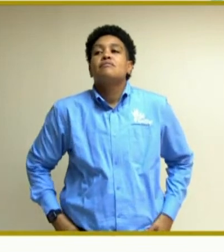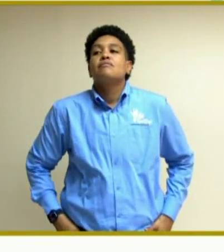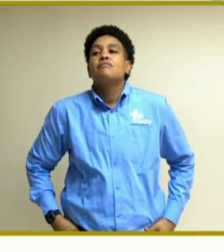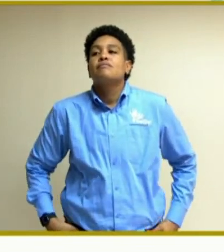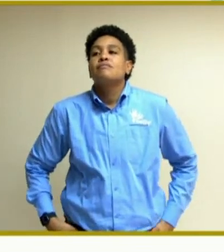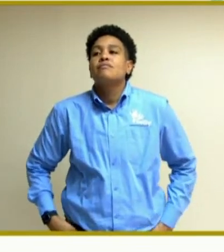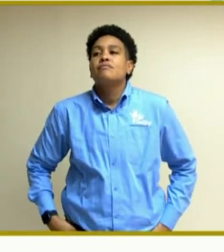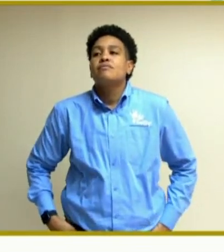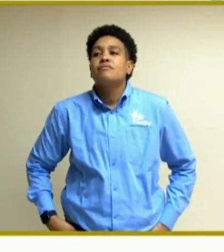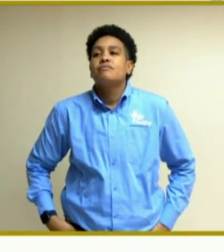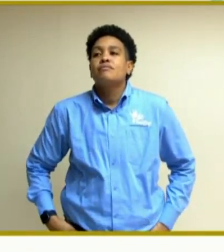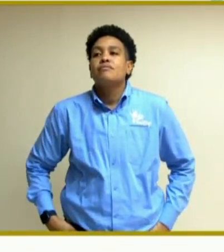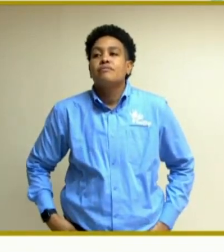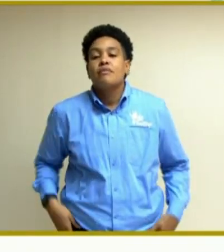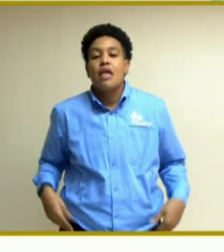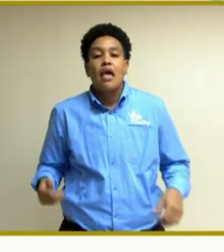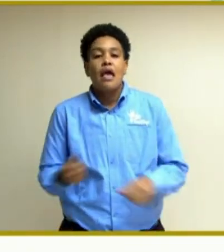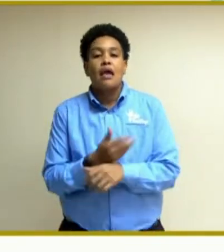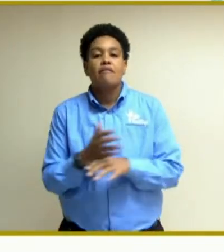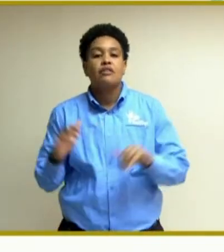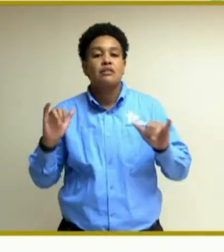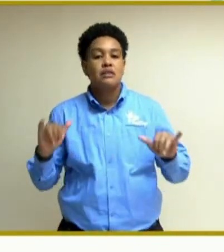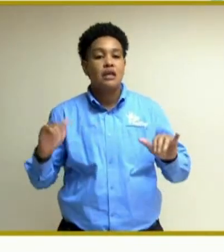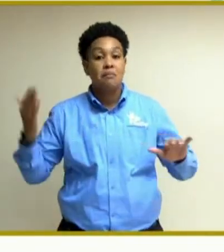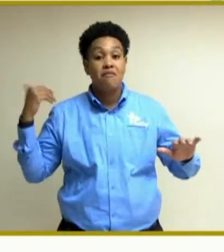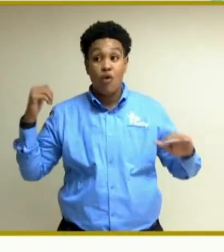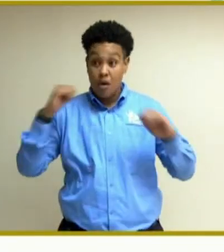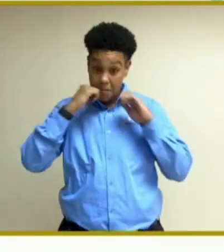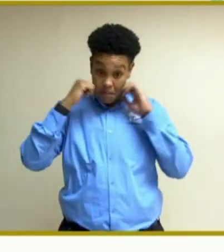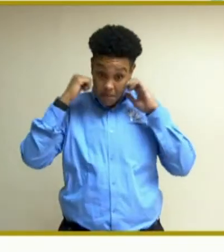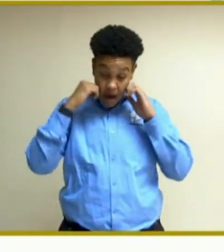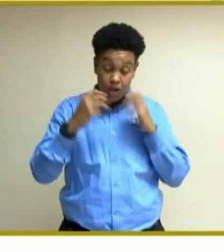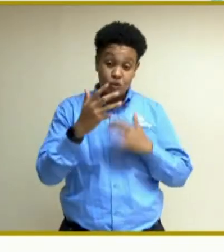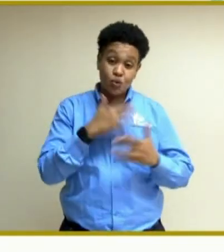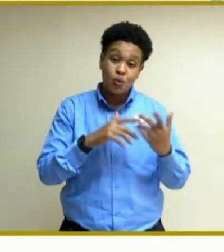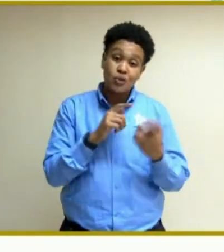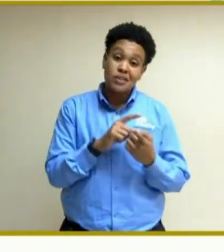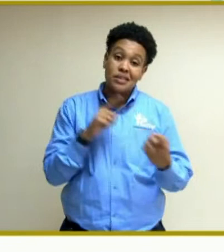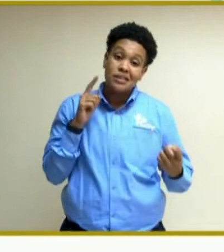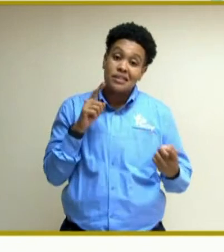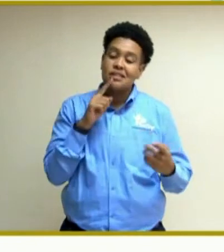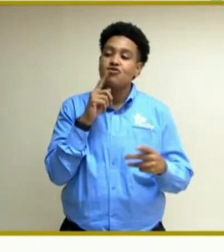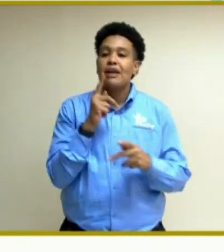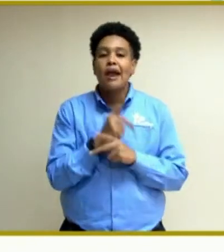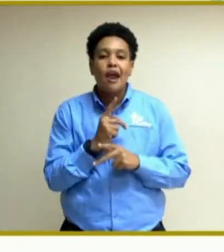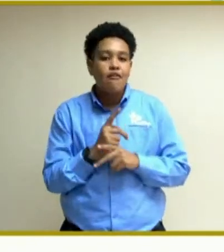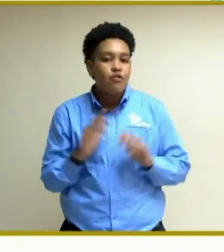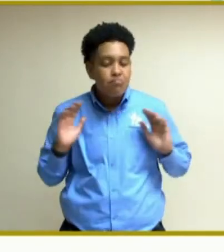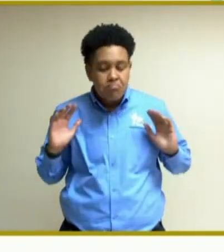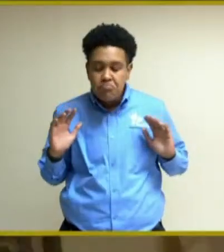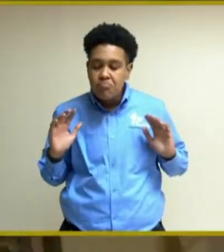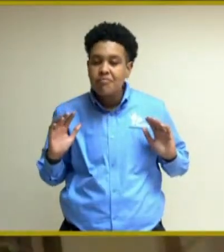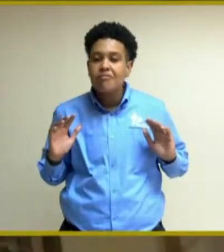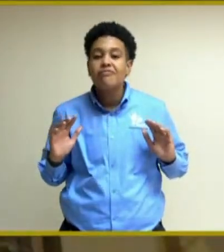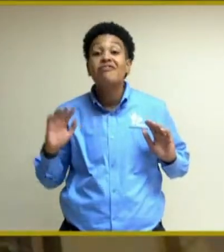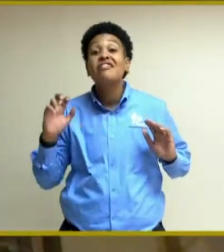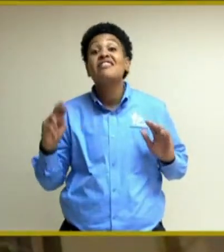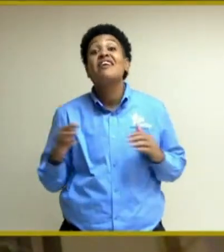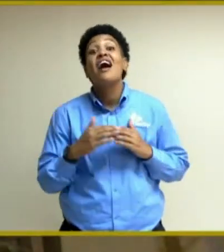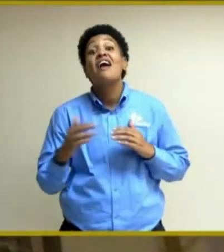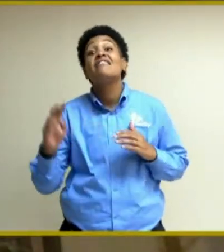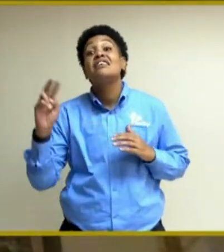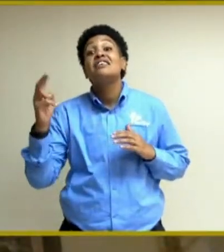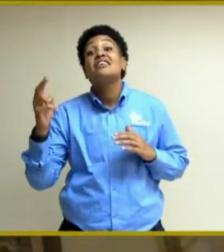Everything stays as before. Okay. So masking, social distancing, being careful. Even after the